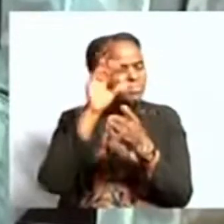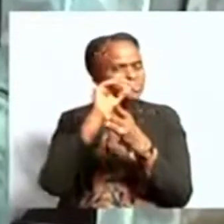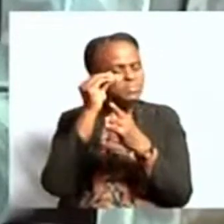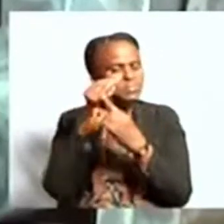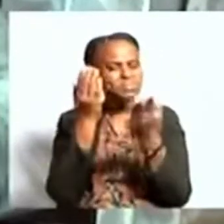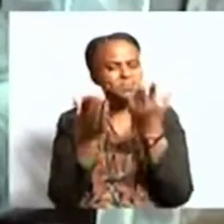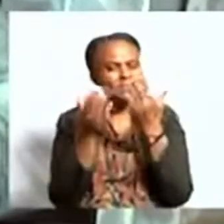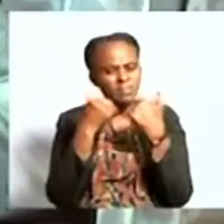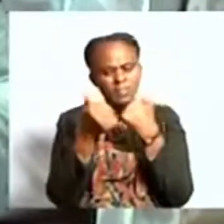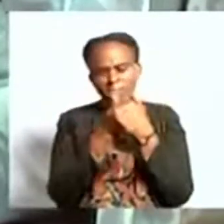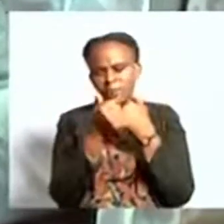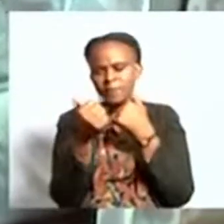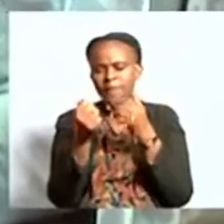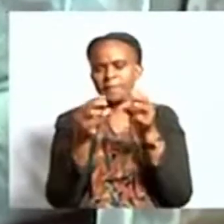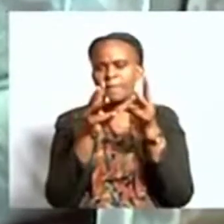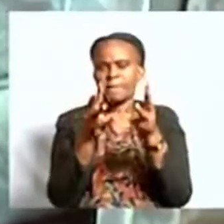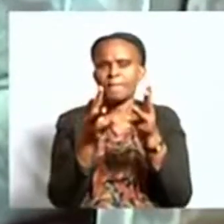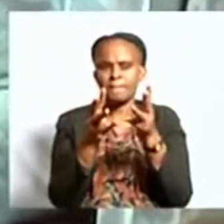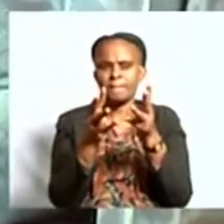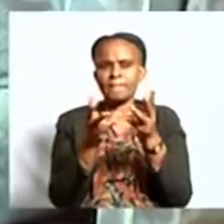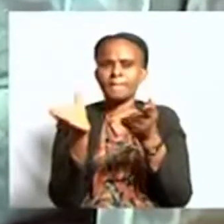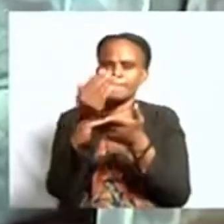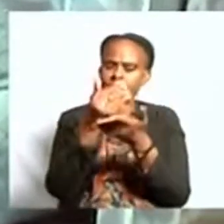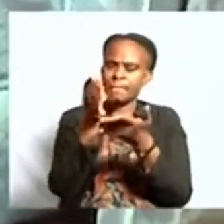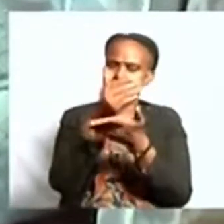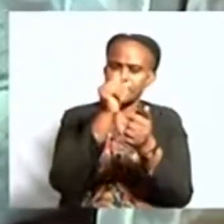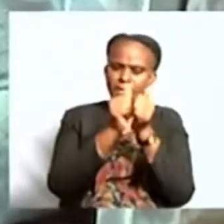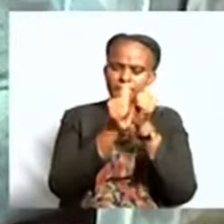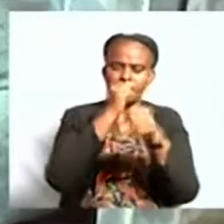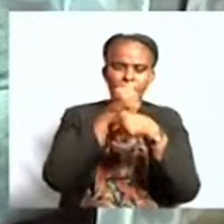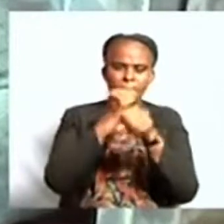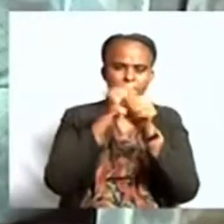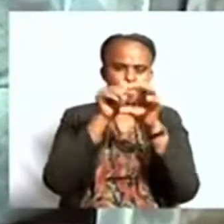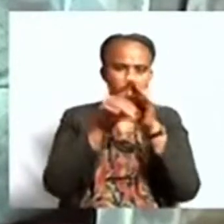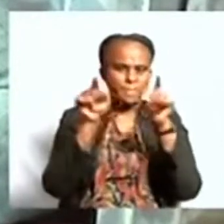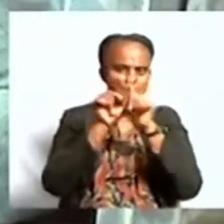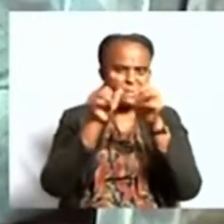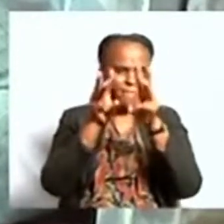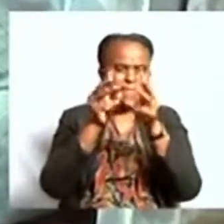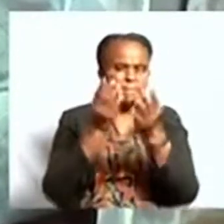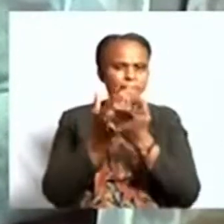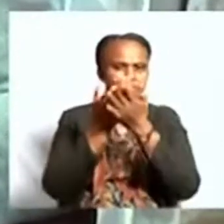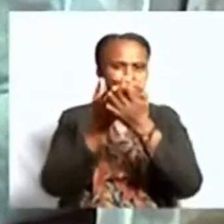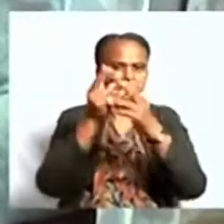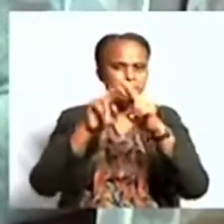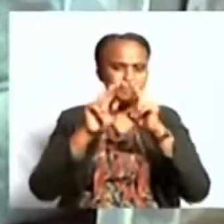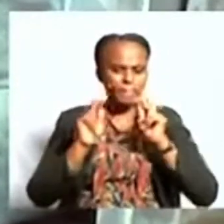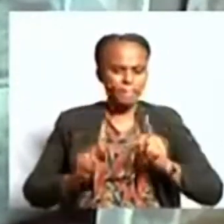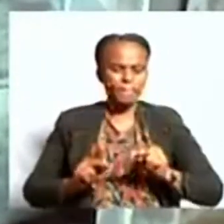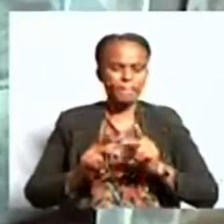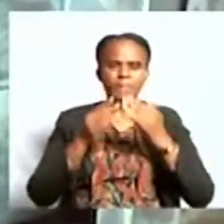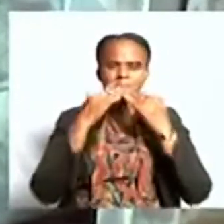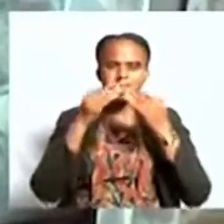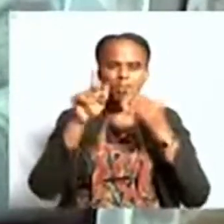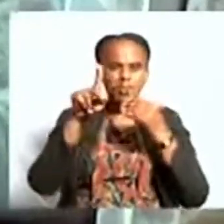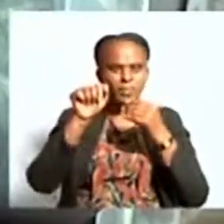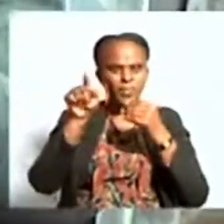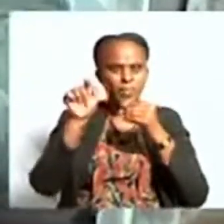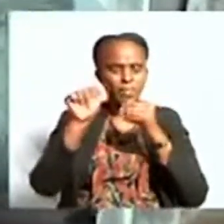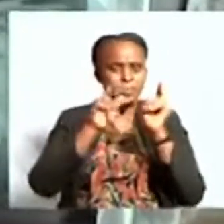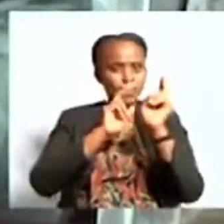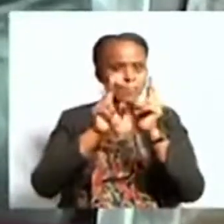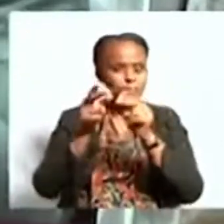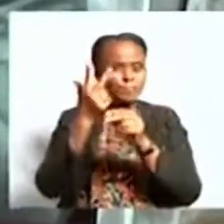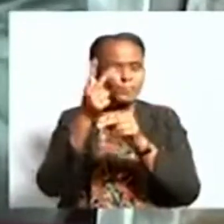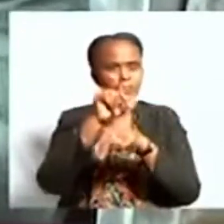there is any other form of recoveries that were made in the same vein? I submit, Chairperson. Thank you. PS, you can respond to the 3